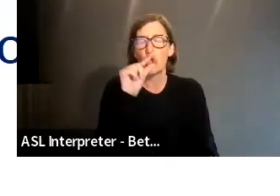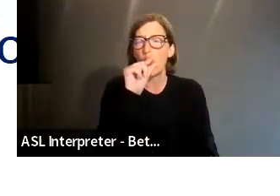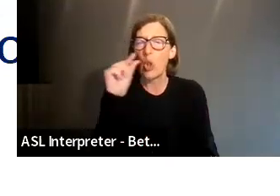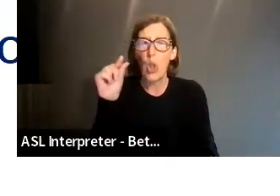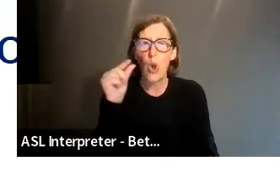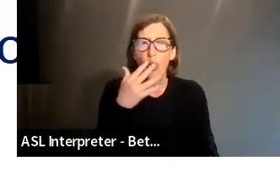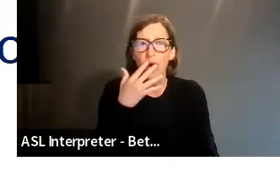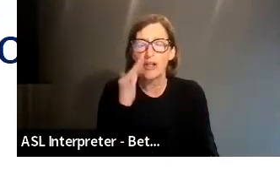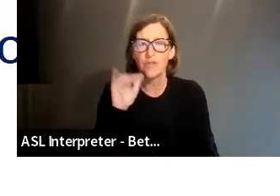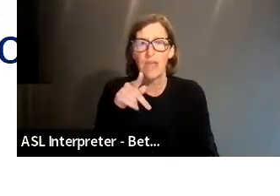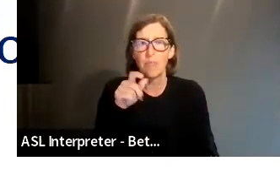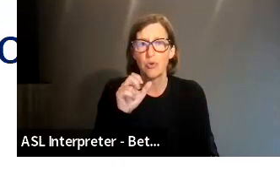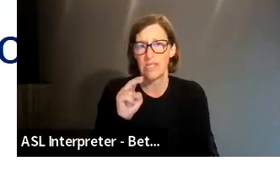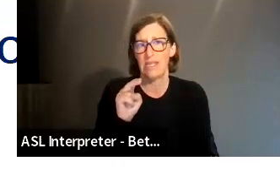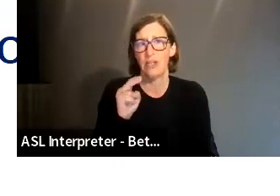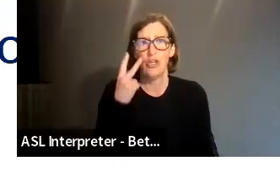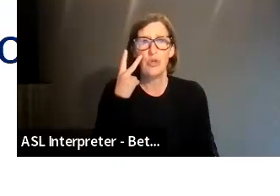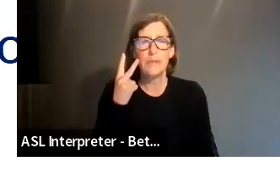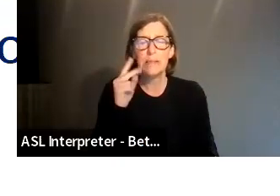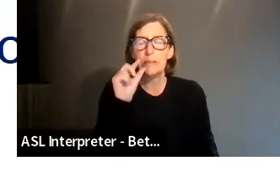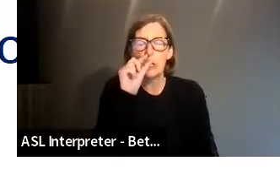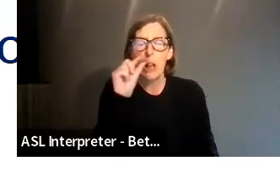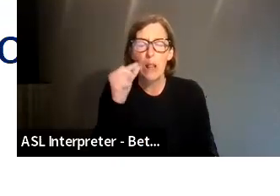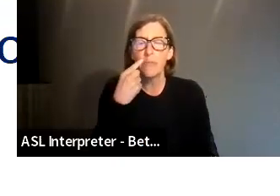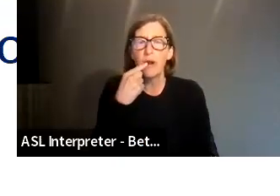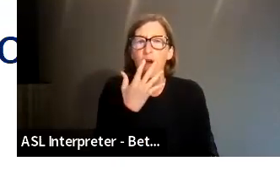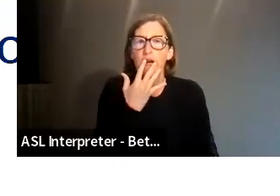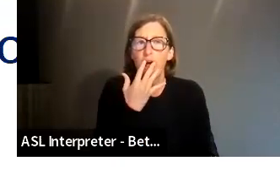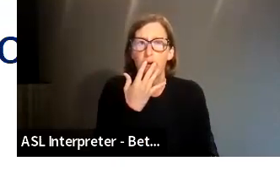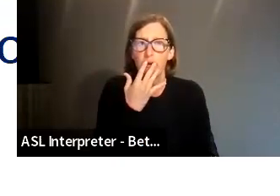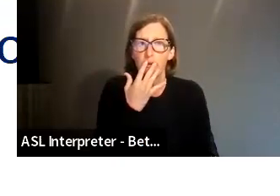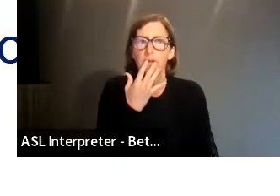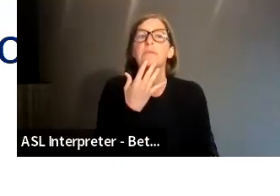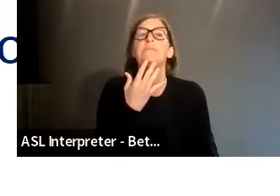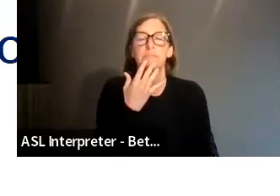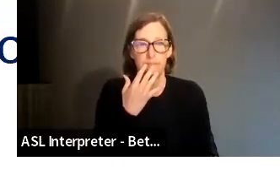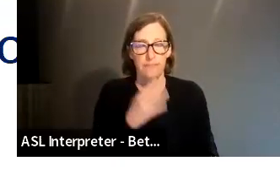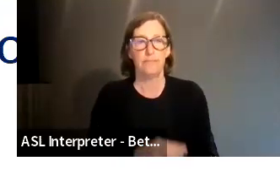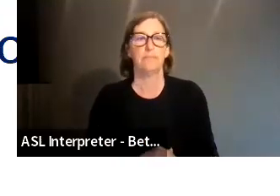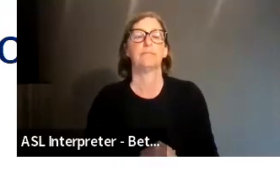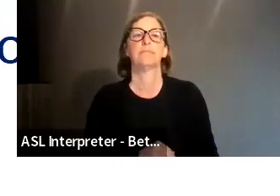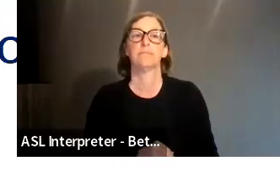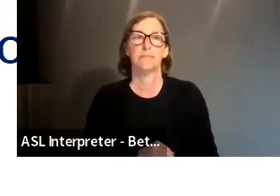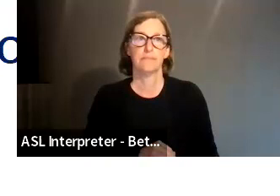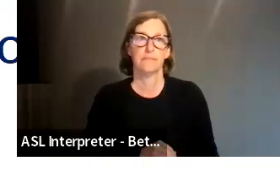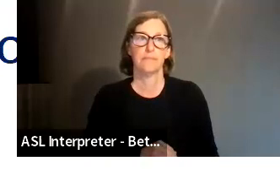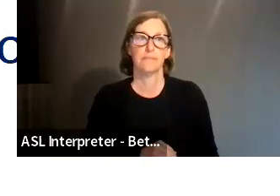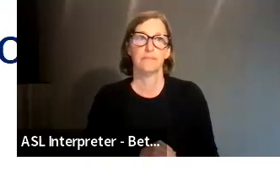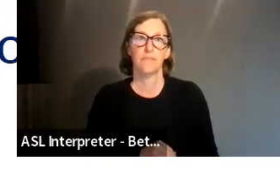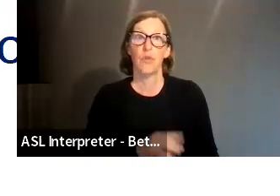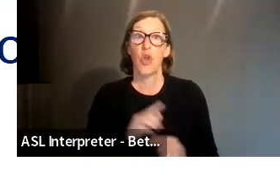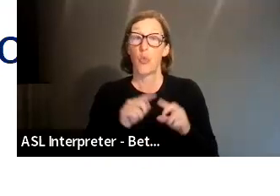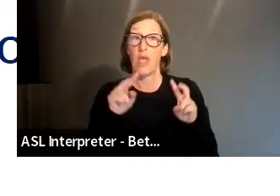this protein. And you can see very low red color in the cells, in the retinal cells derived from these 2 patients. And when we look